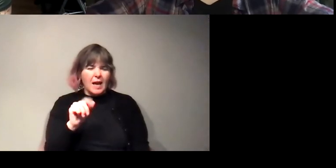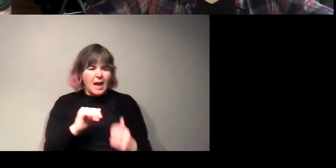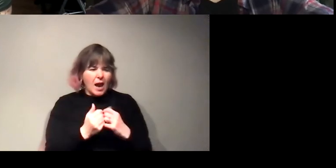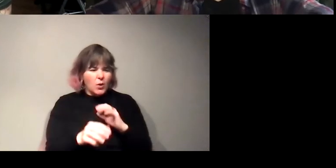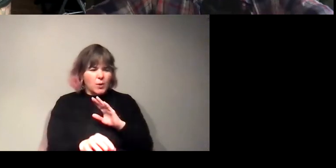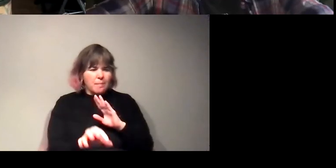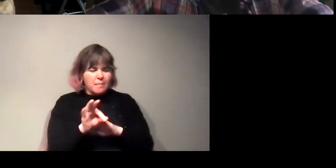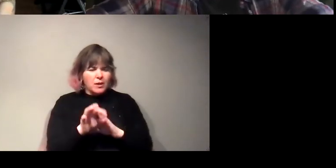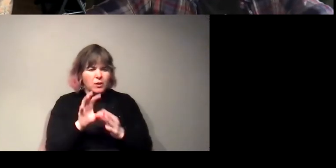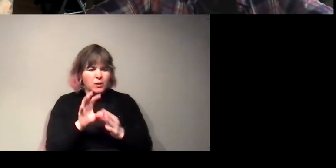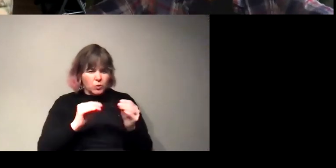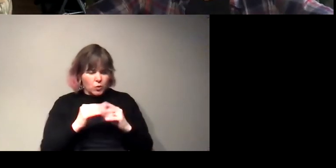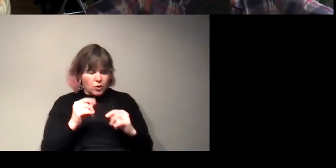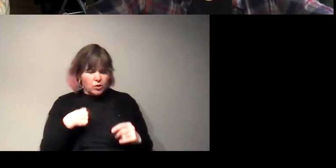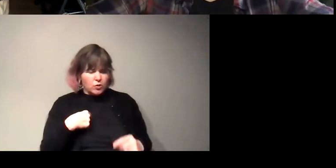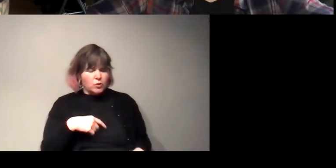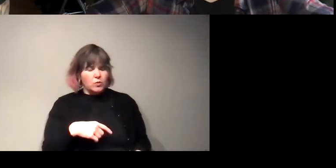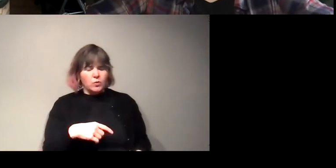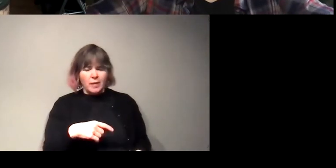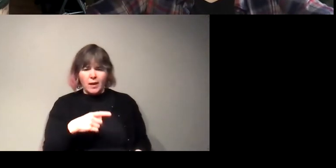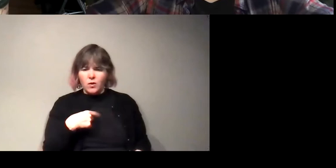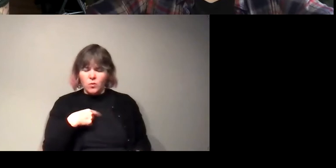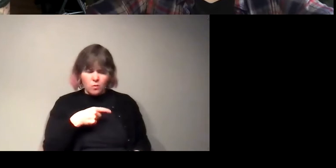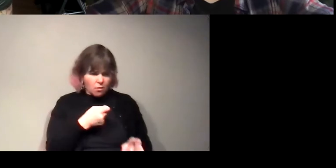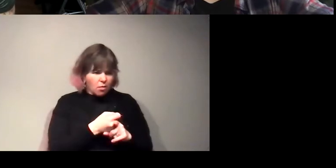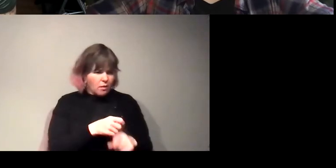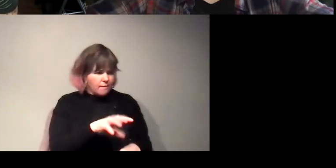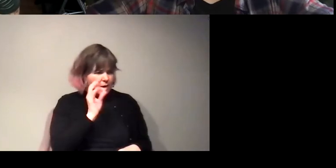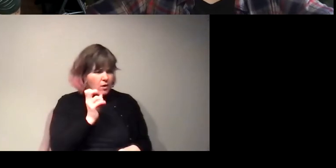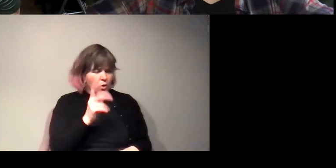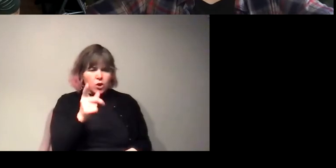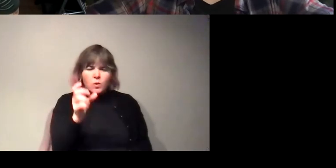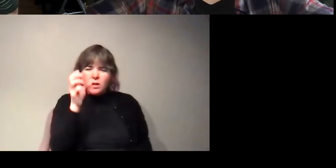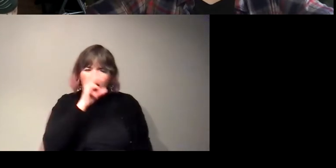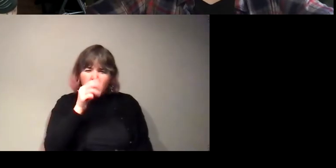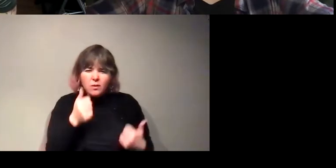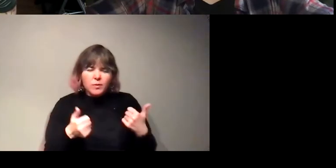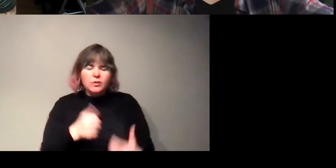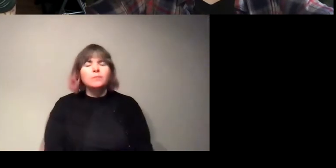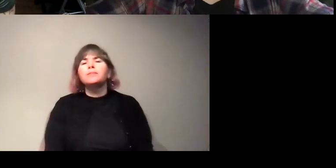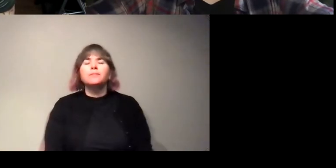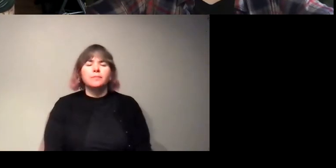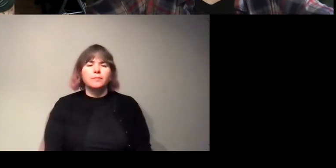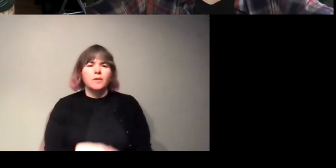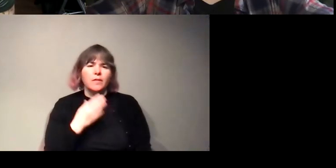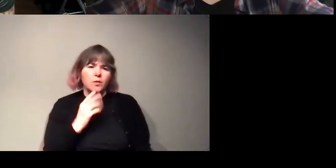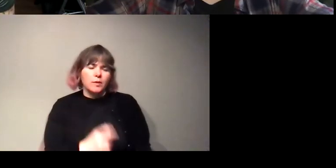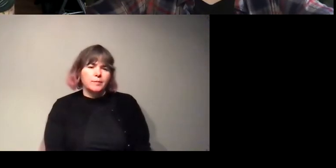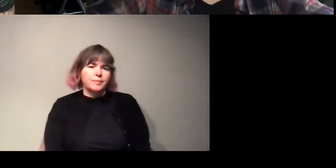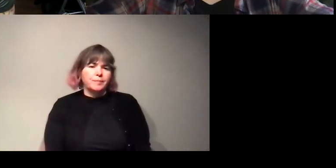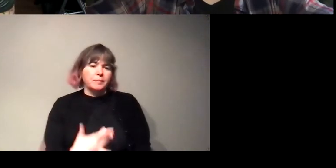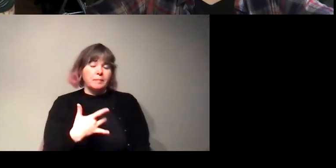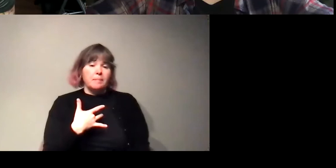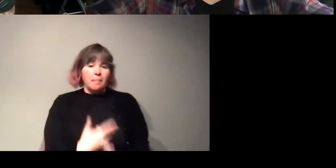the stories find you, or do you hunt them down? It's a good question. It is a good question. A lot of it is